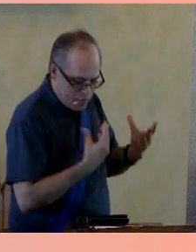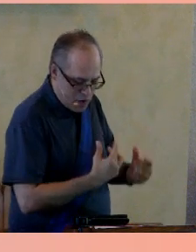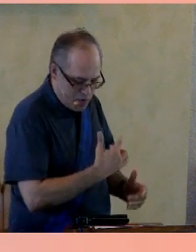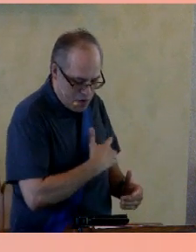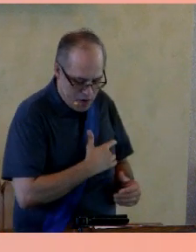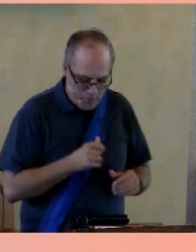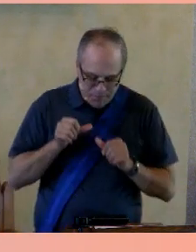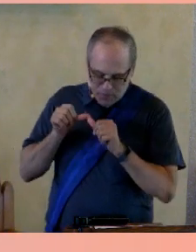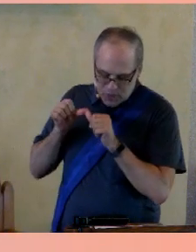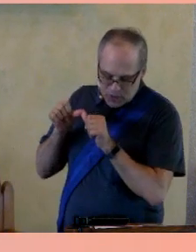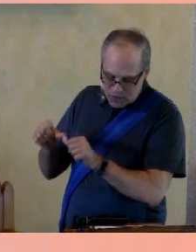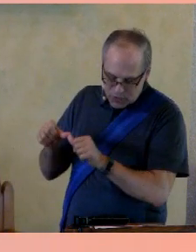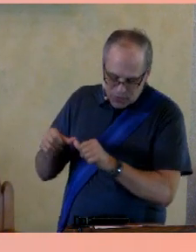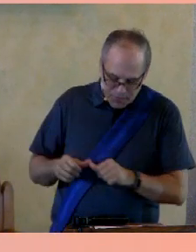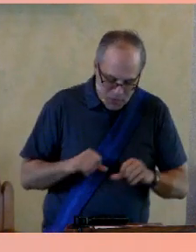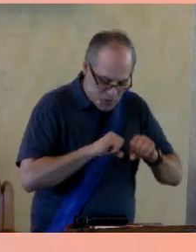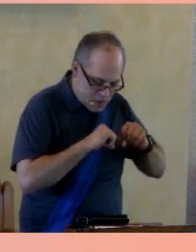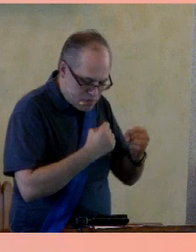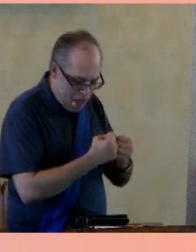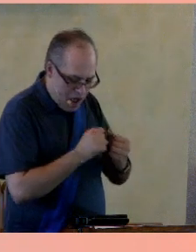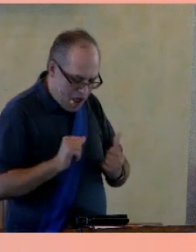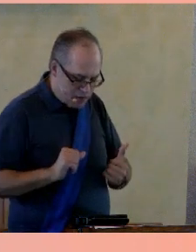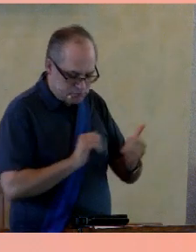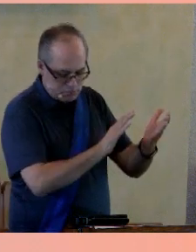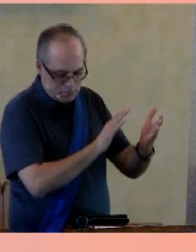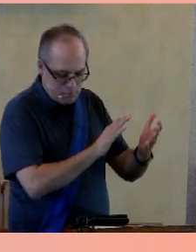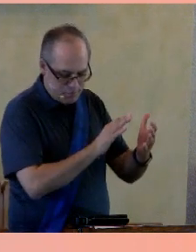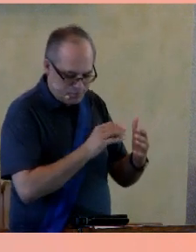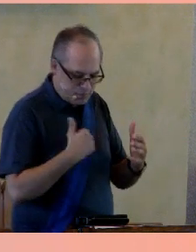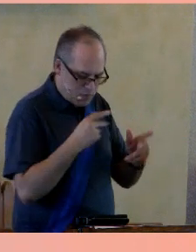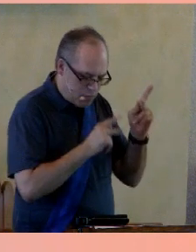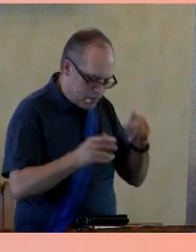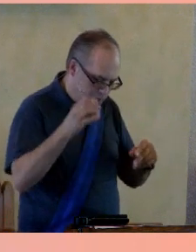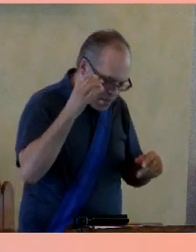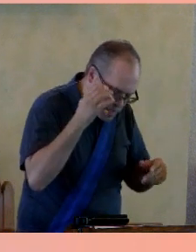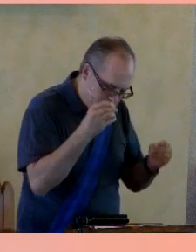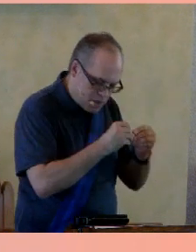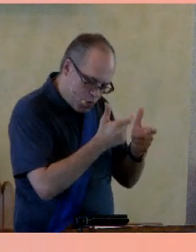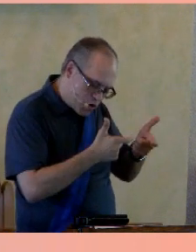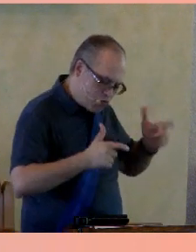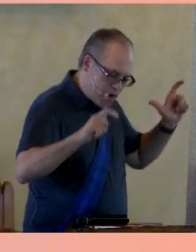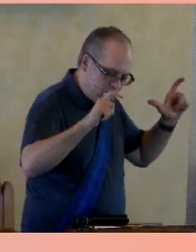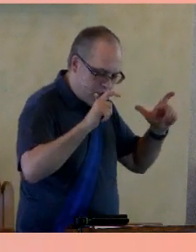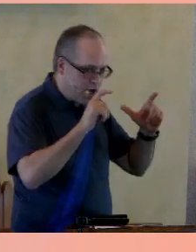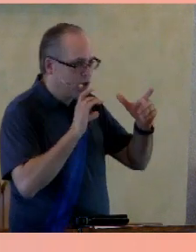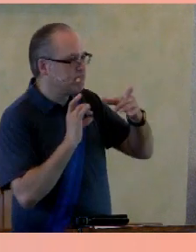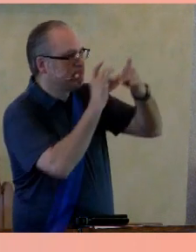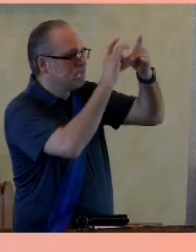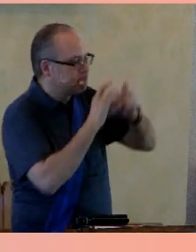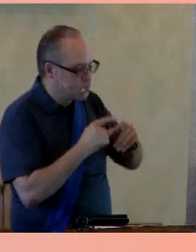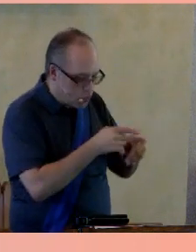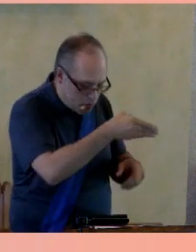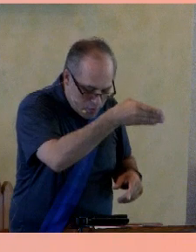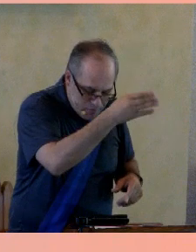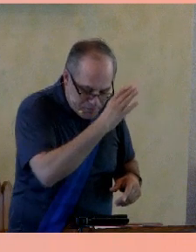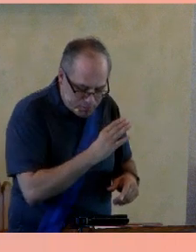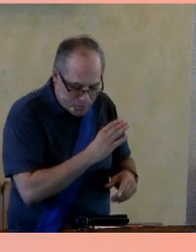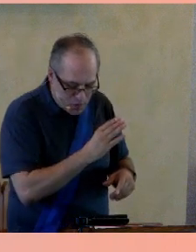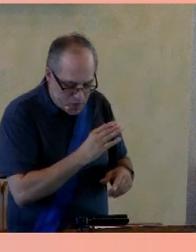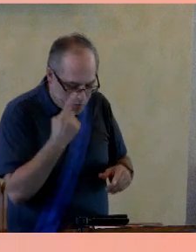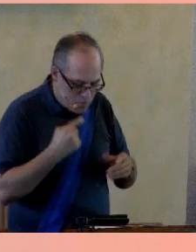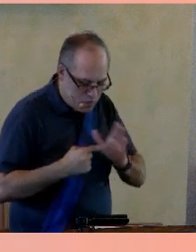Continue. In a society dark with cruelty, to let the people hear the grandeur of God in the peals of your